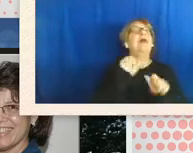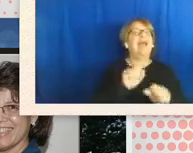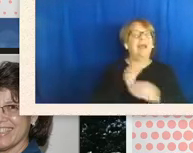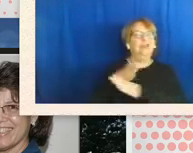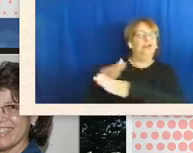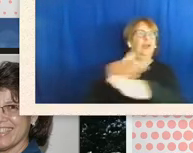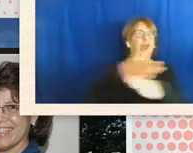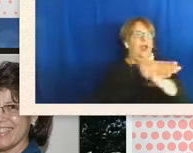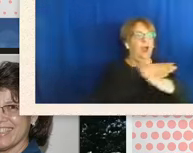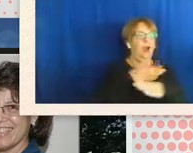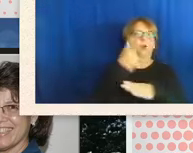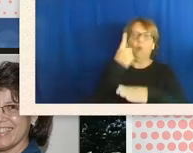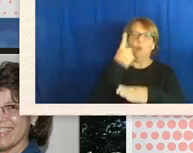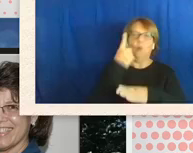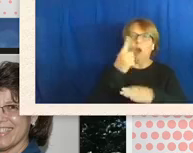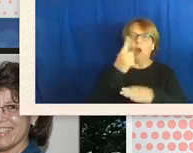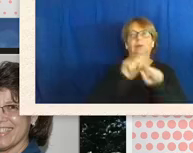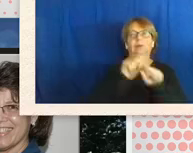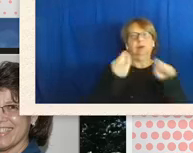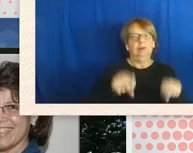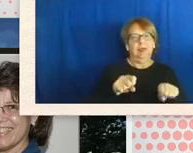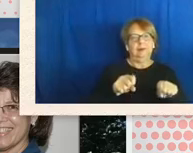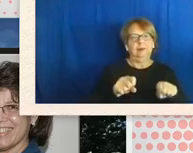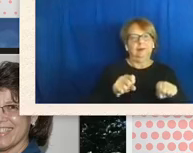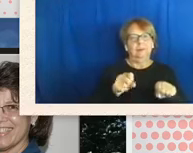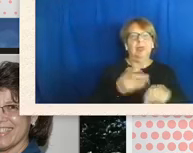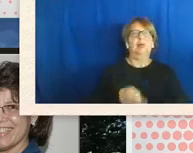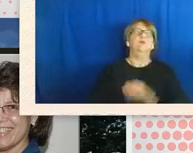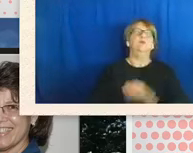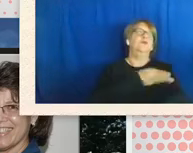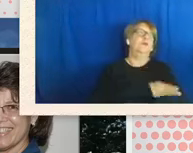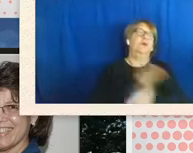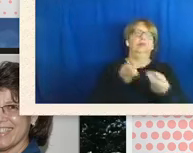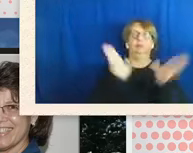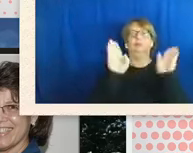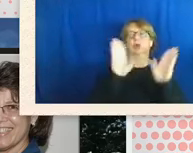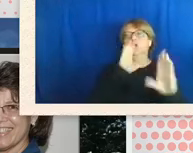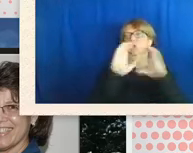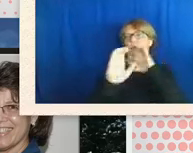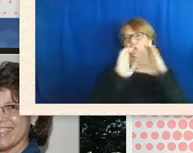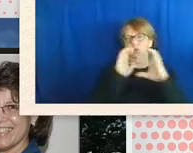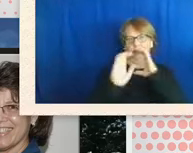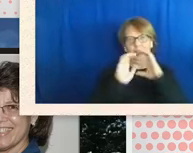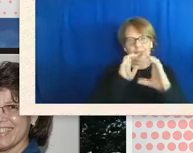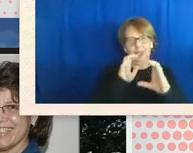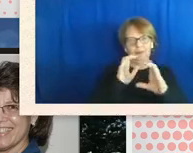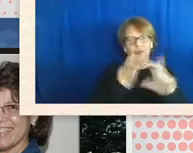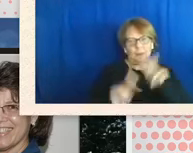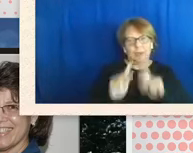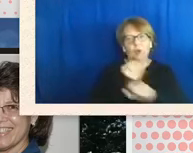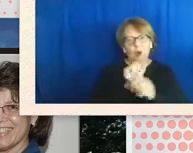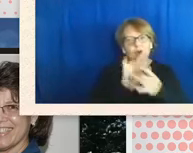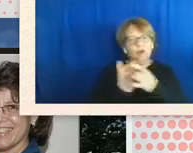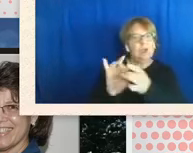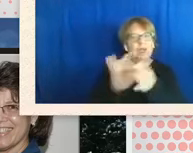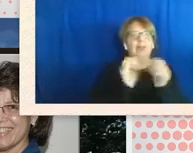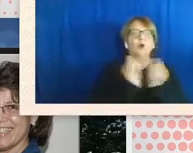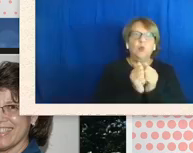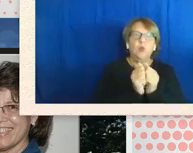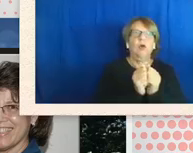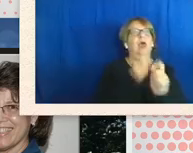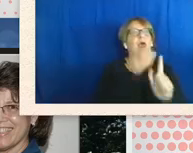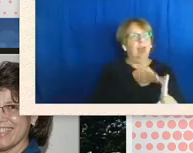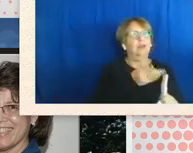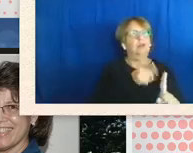system and improve the overall communication as people work together with you to coordinate your services